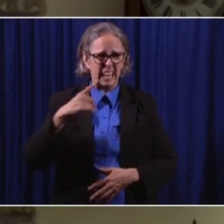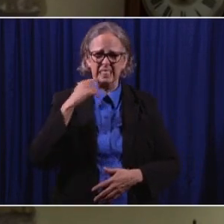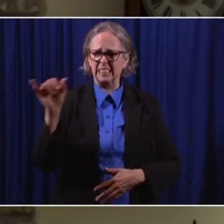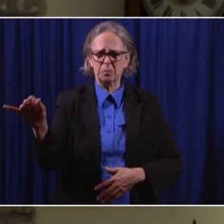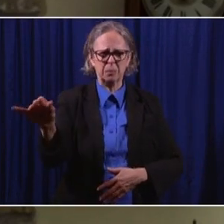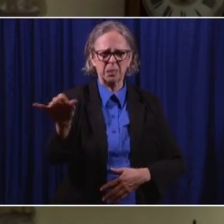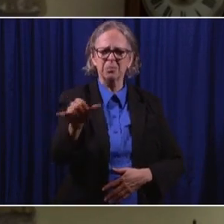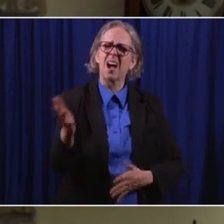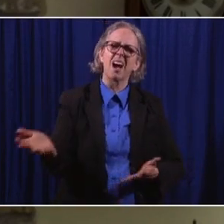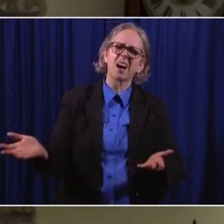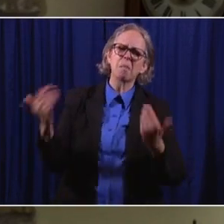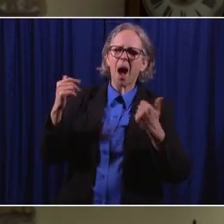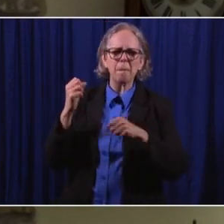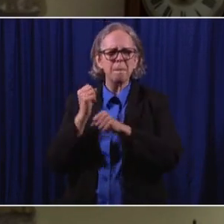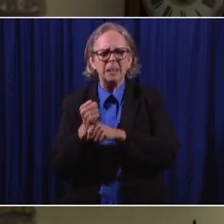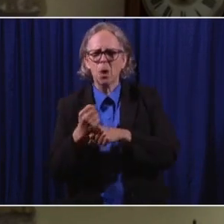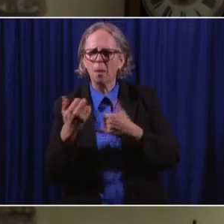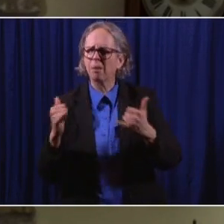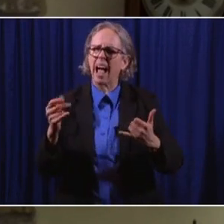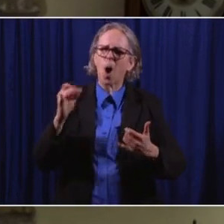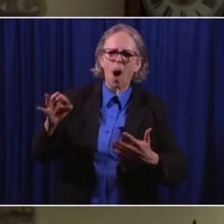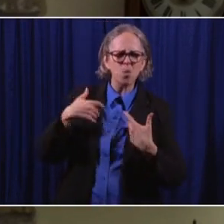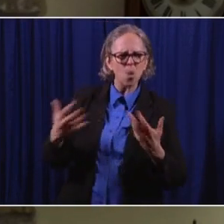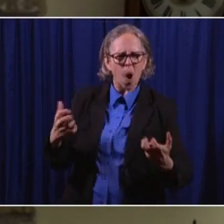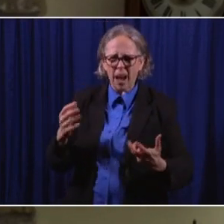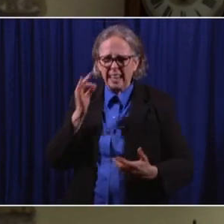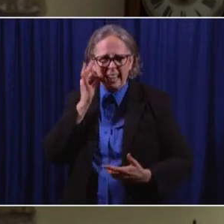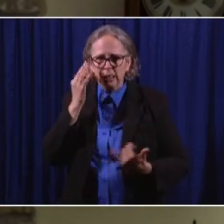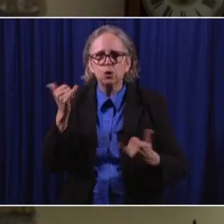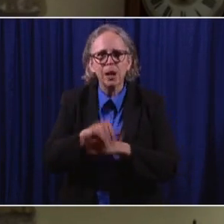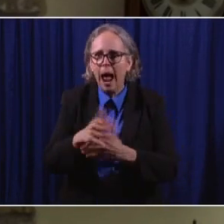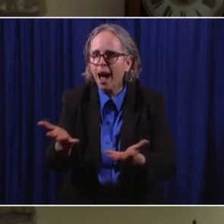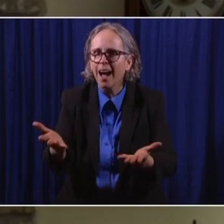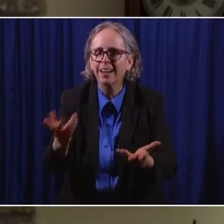are on. Indians are on tonight, for example.